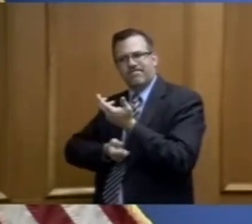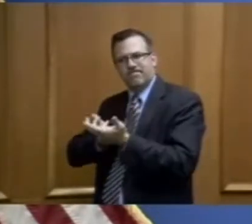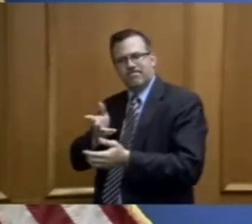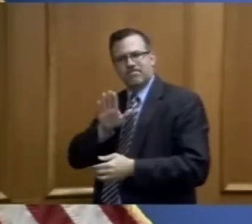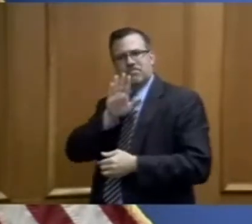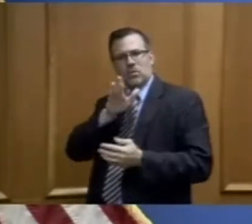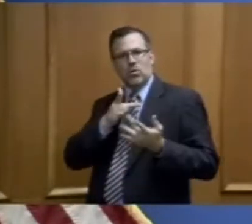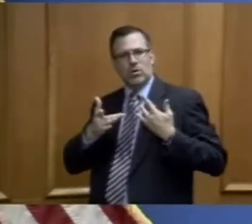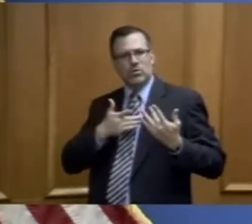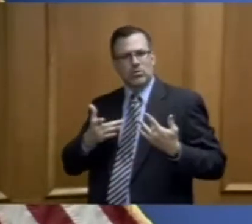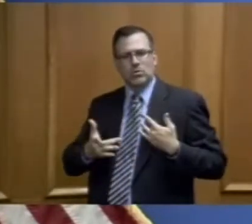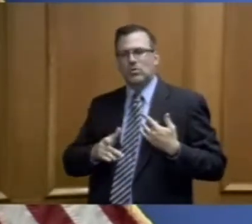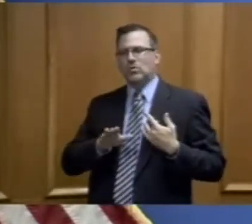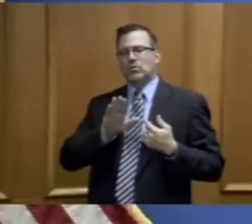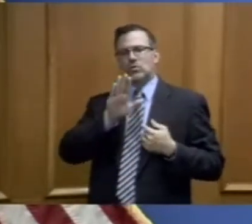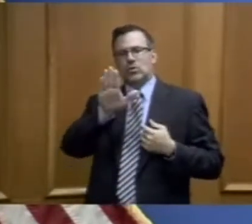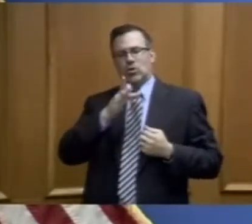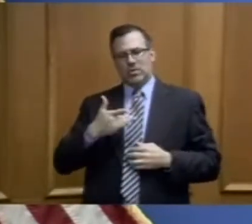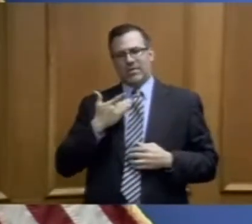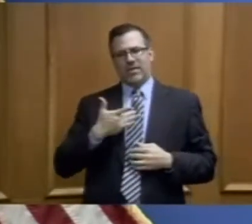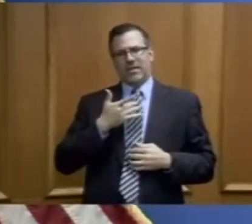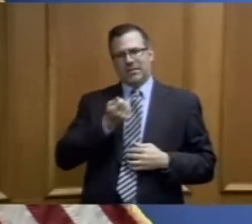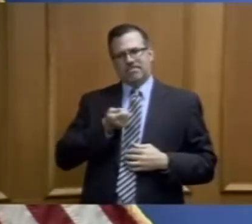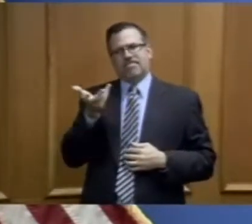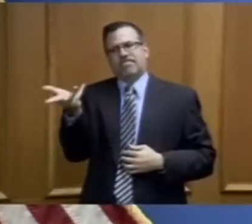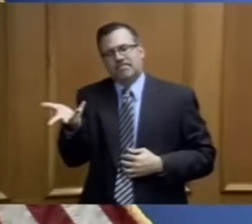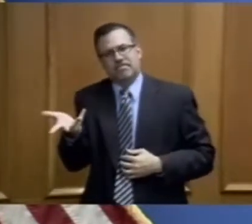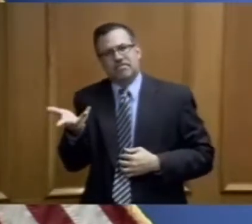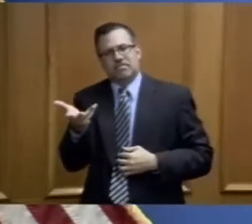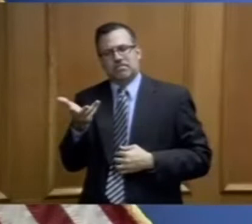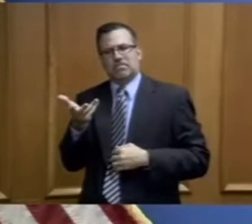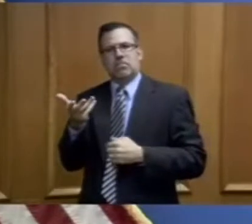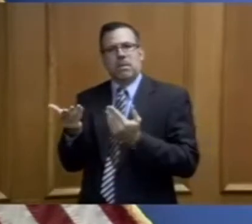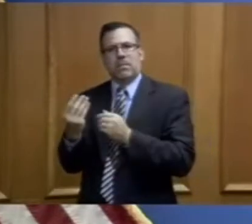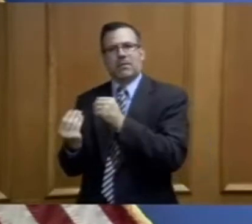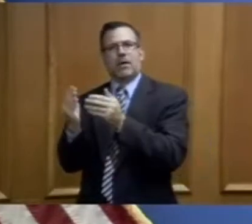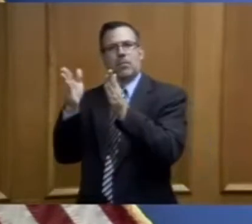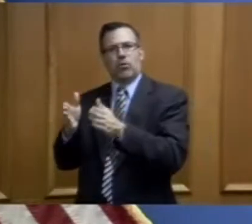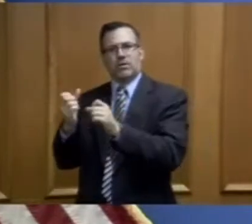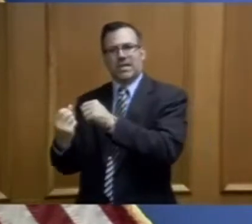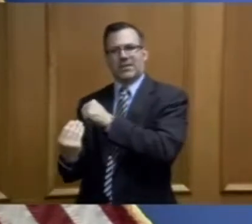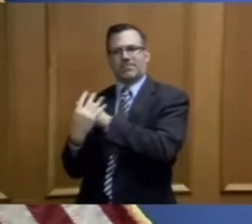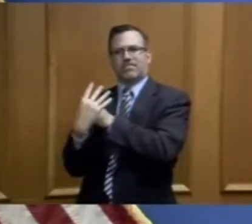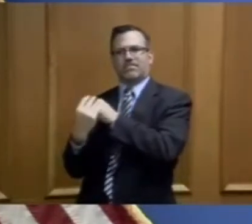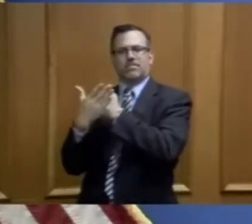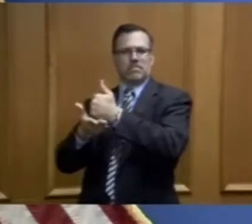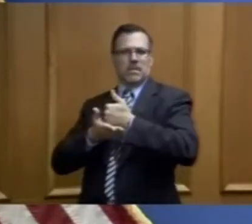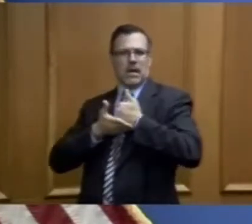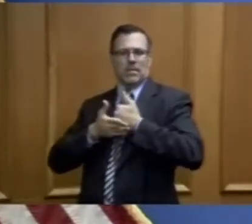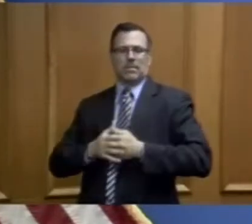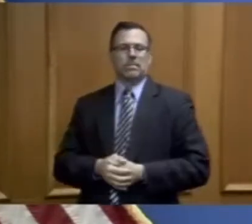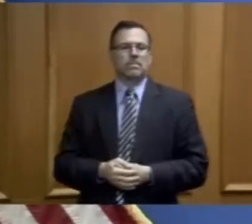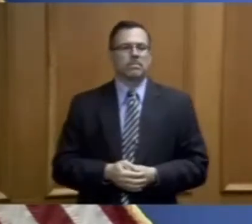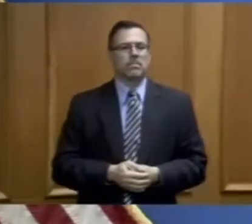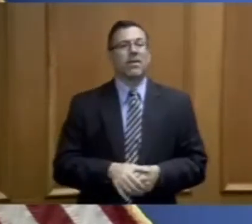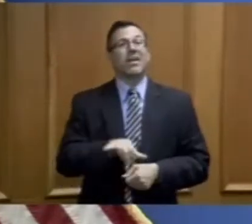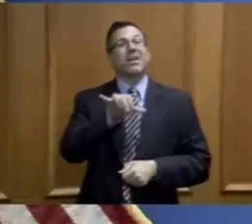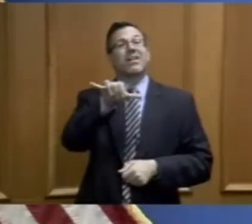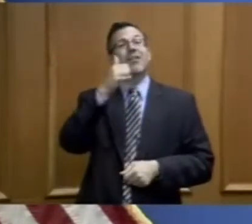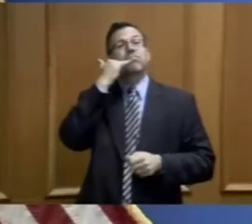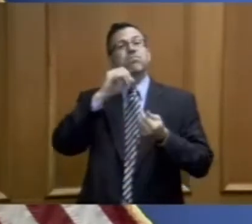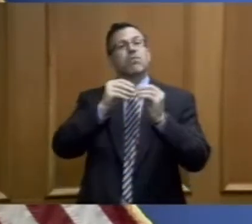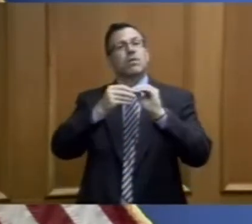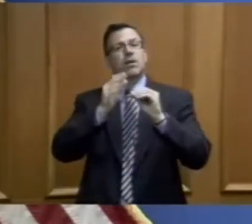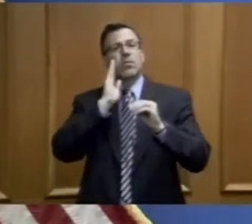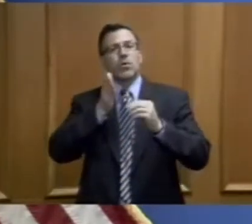your care so that maybe someone could help intervene with that. This emotional support line will serve as a special lifeline